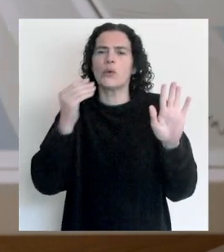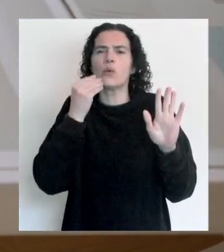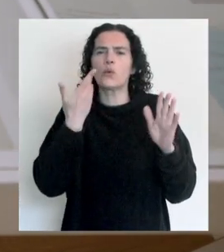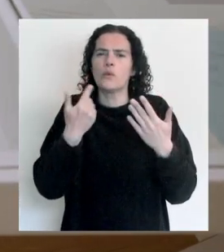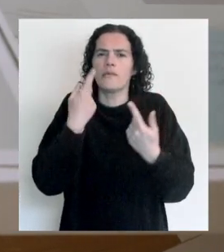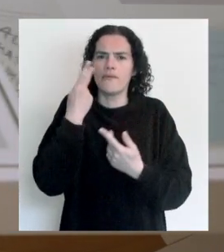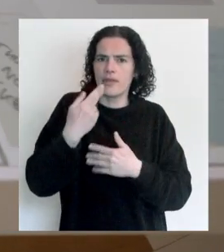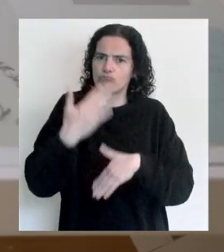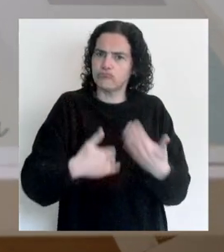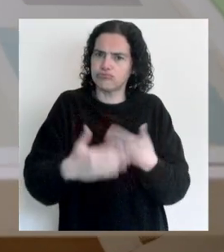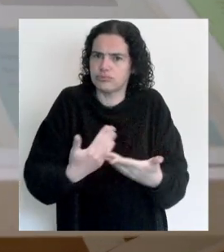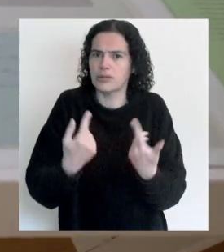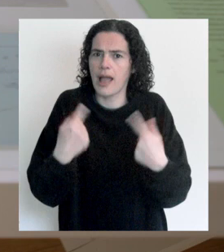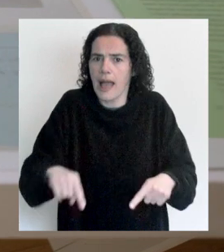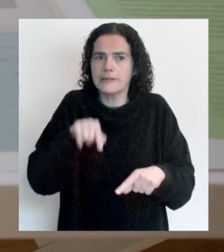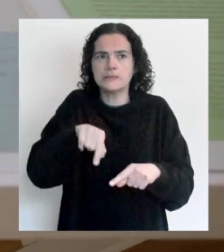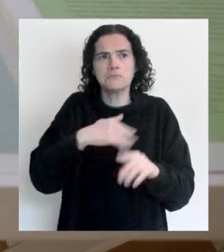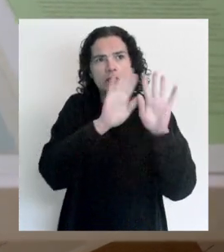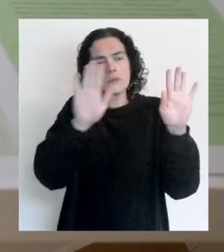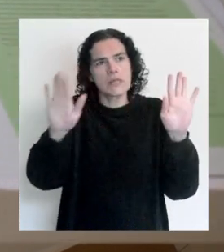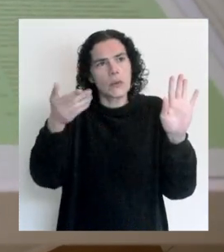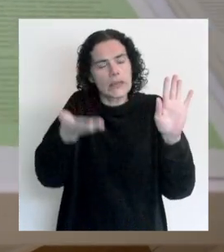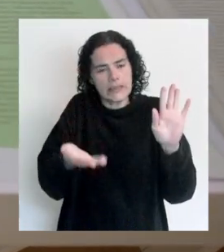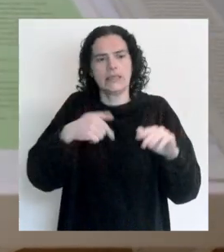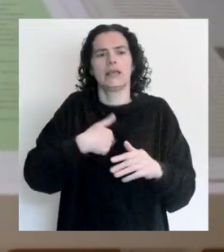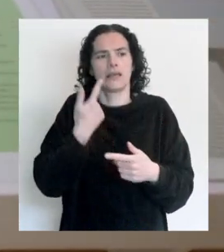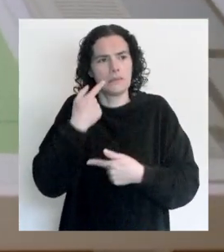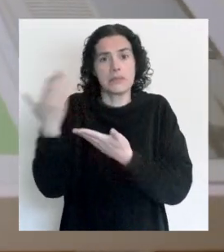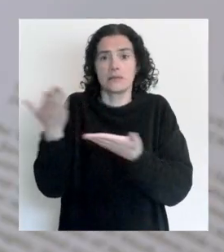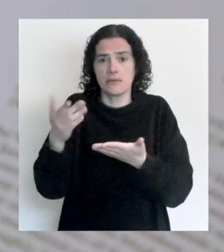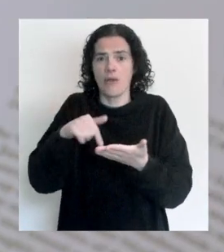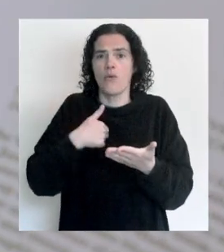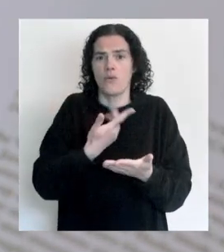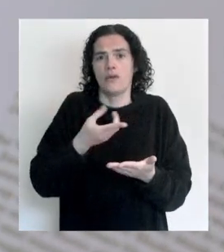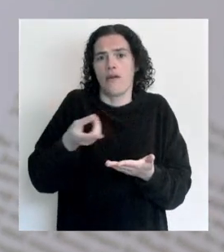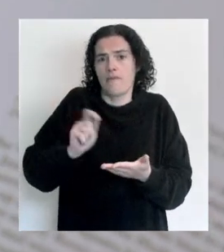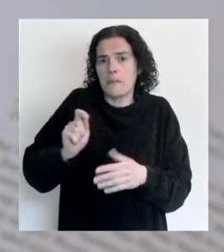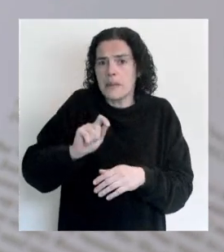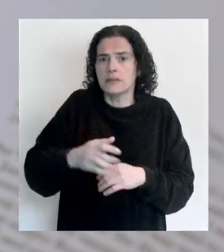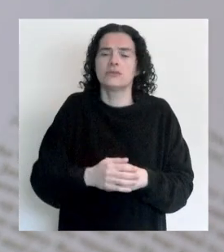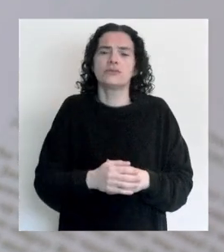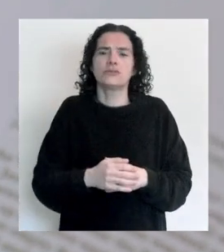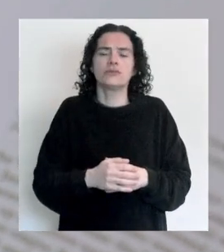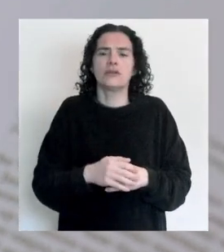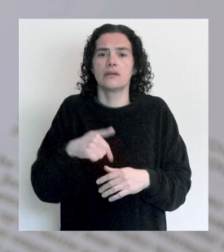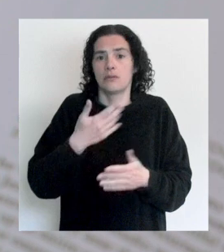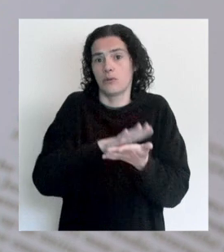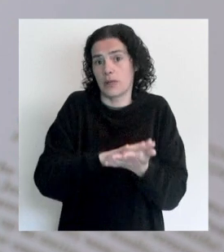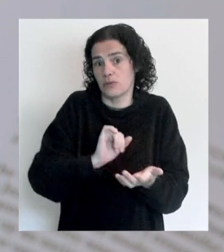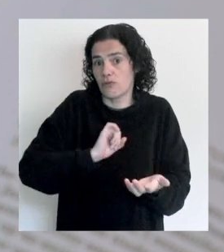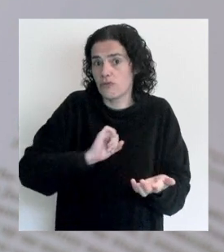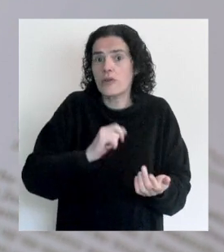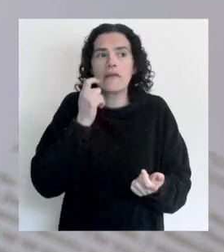as a living organism. And this exhibition here, this presentation of 9 months of